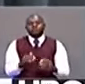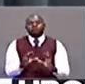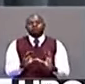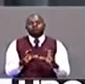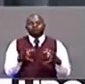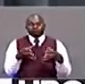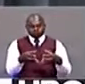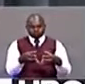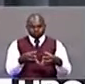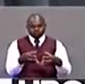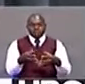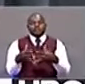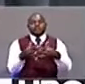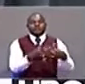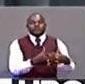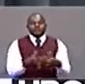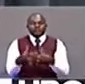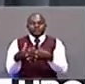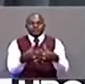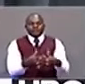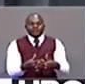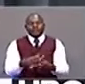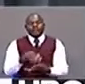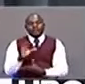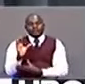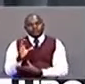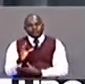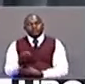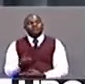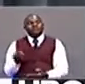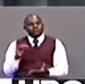consortium-led American company, we are about to repeat